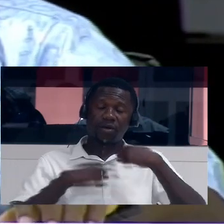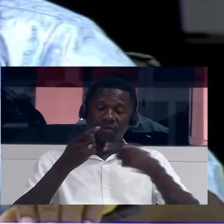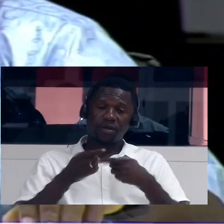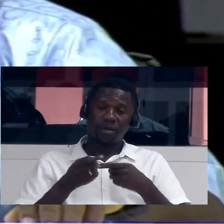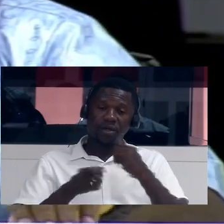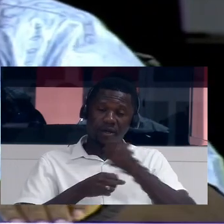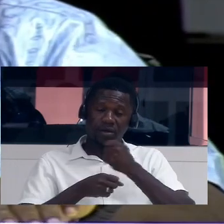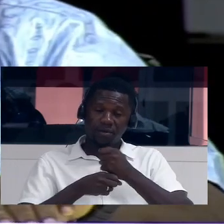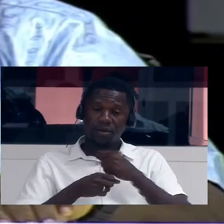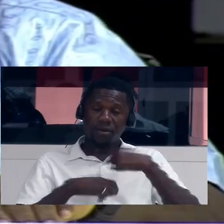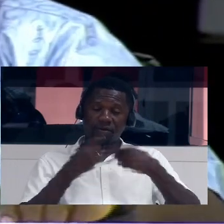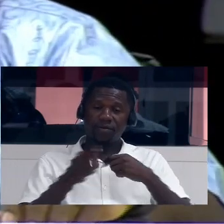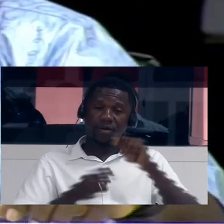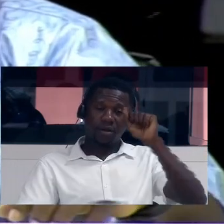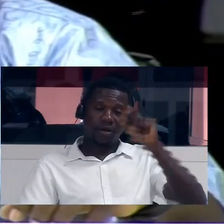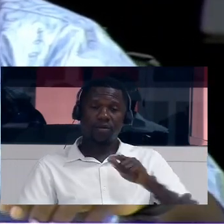events of